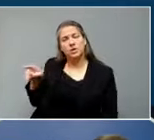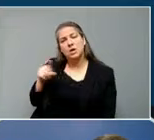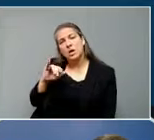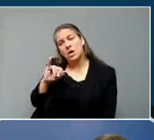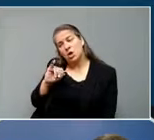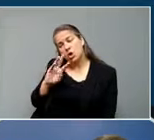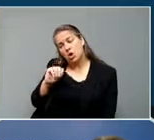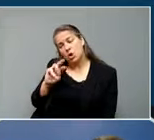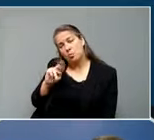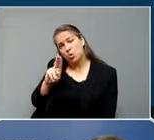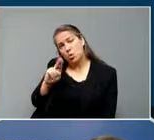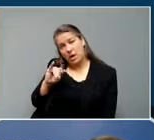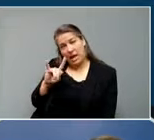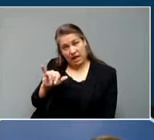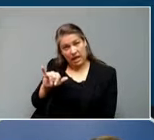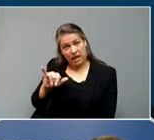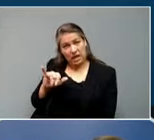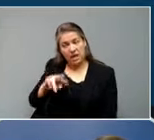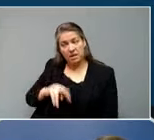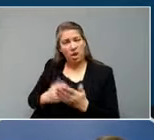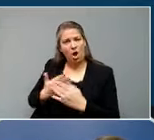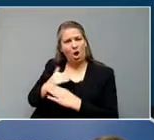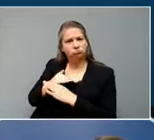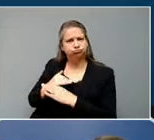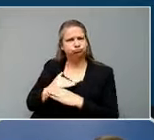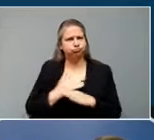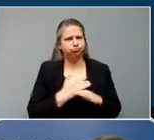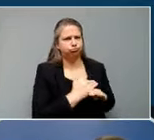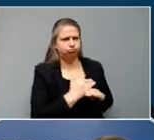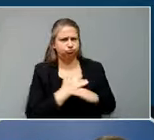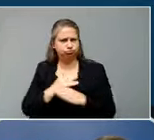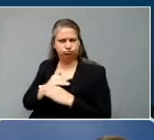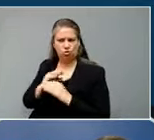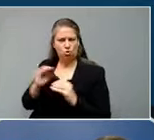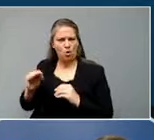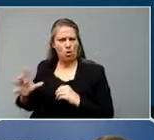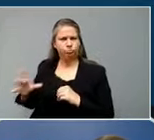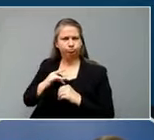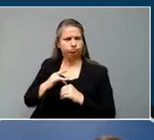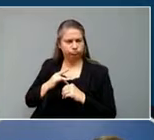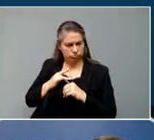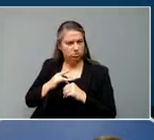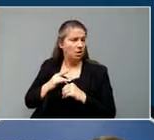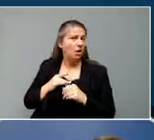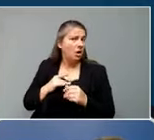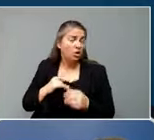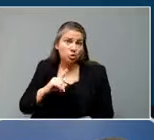vaccinated individuals as a percentage, making up those that are hospitalized. That is a